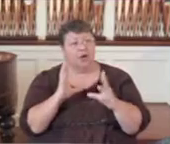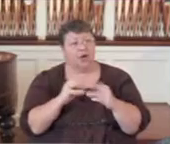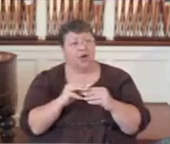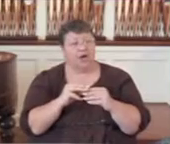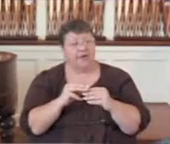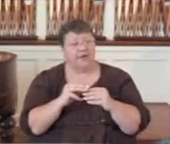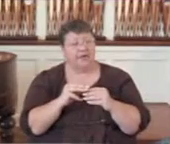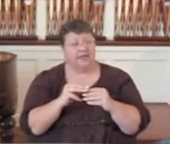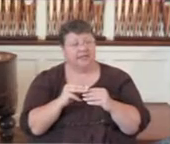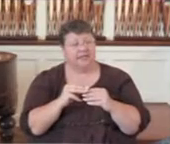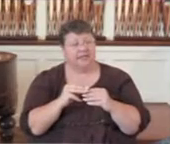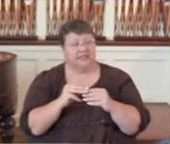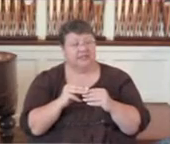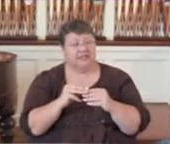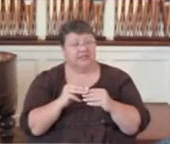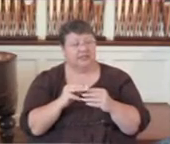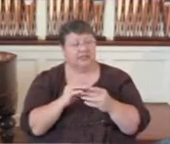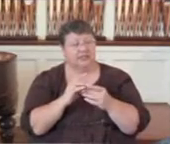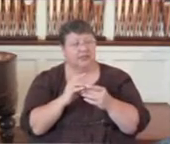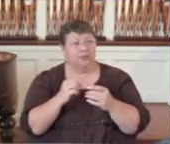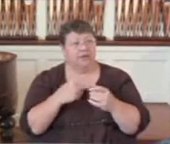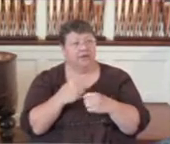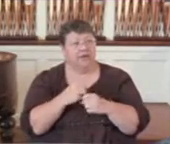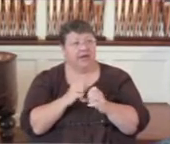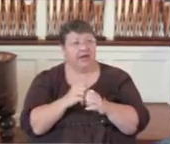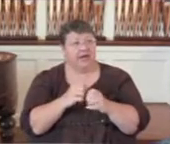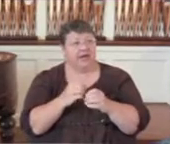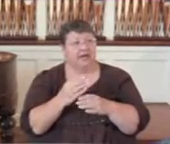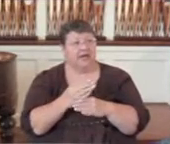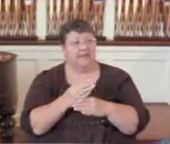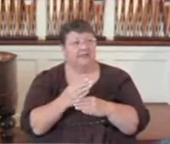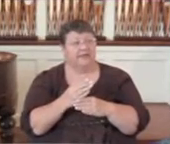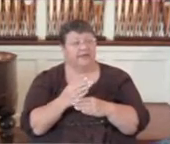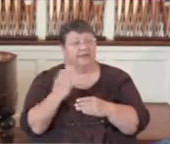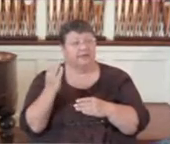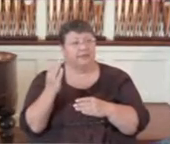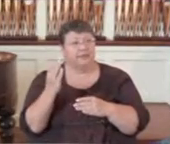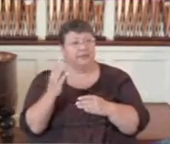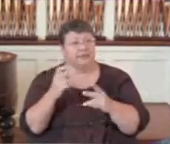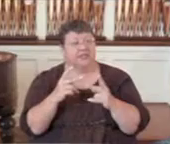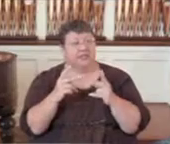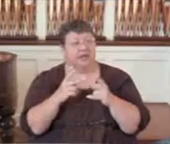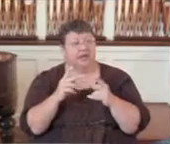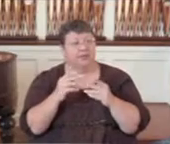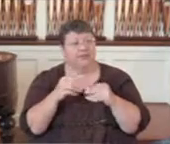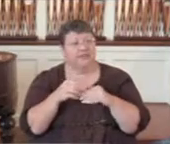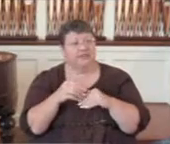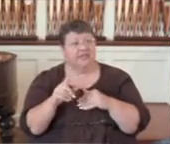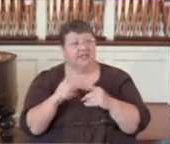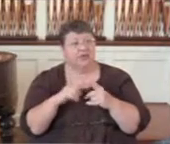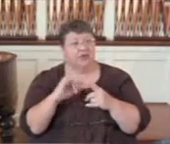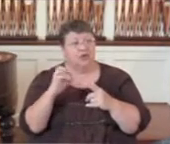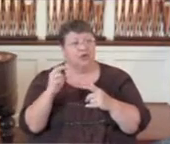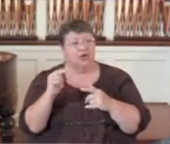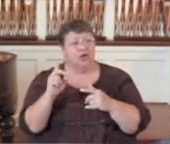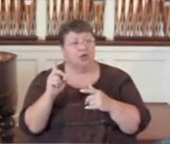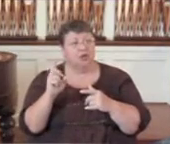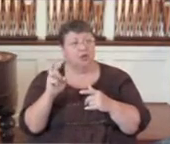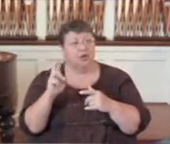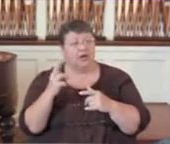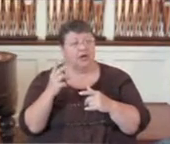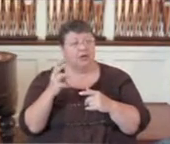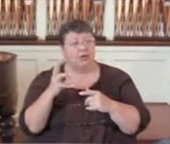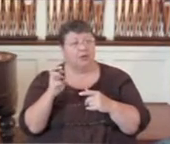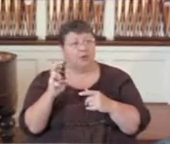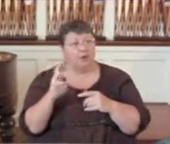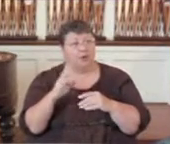an interim minister position description, and we've sent that position description to John Dorhauer. So we're